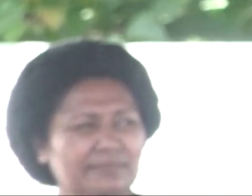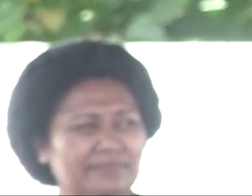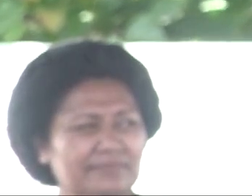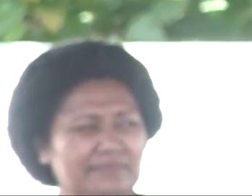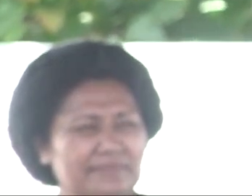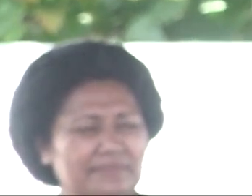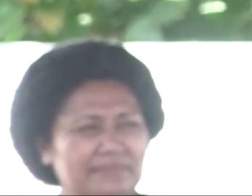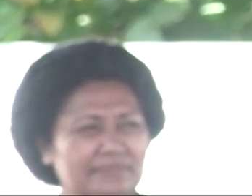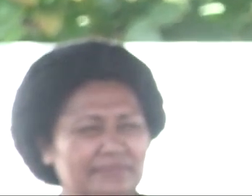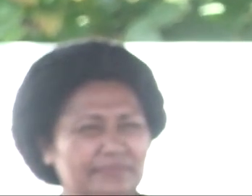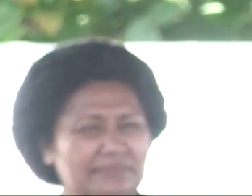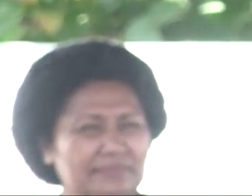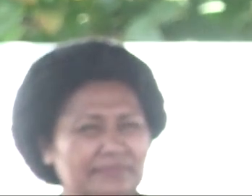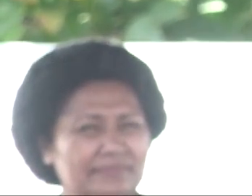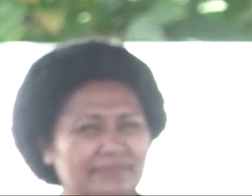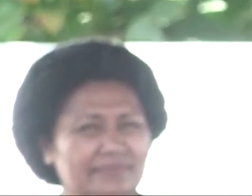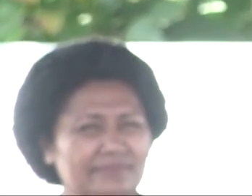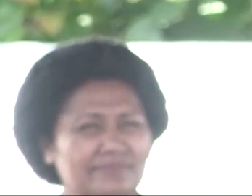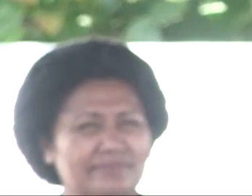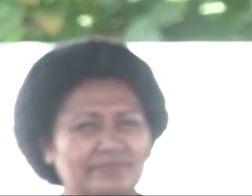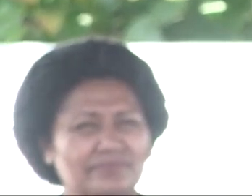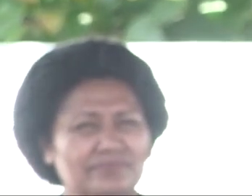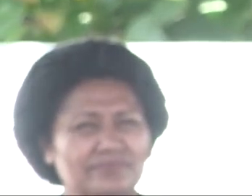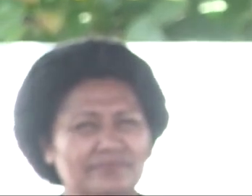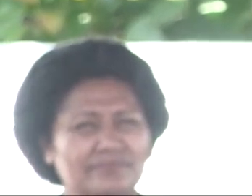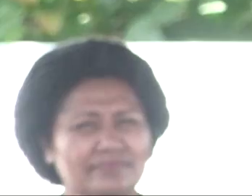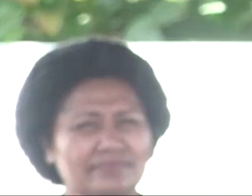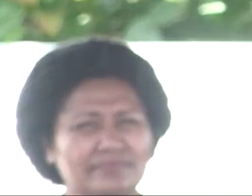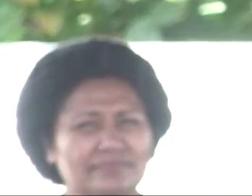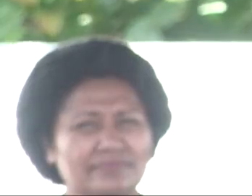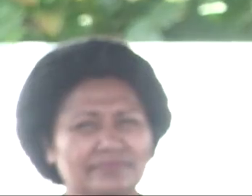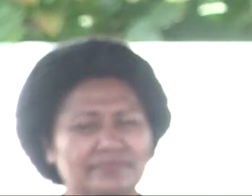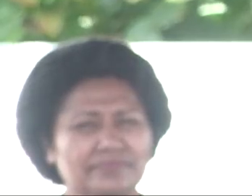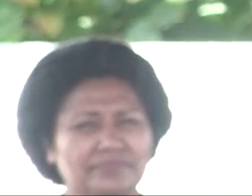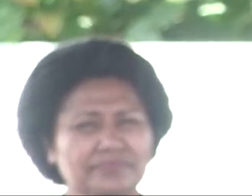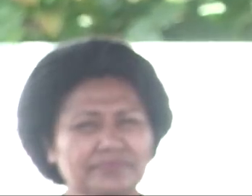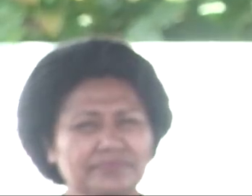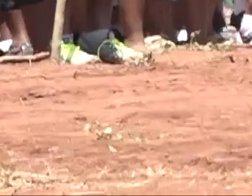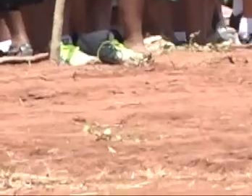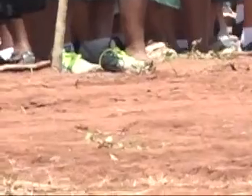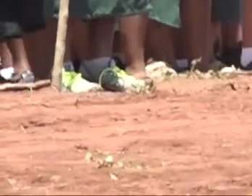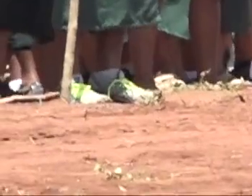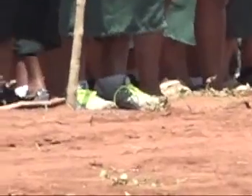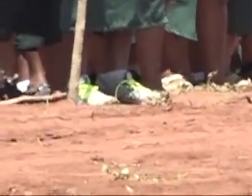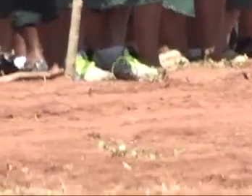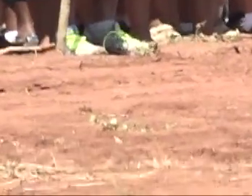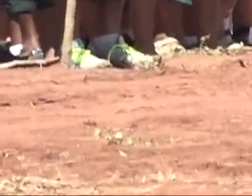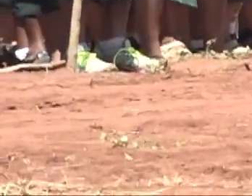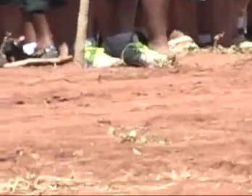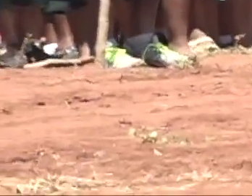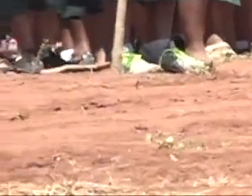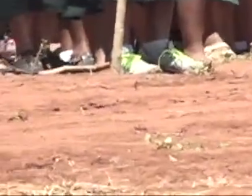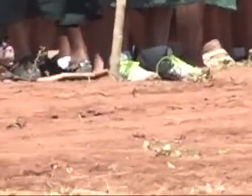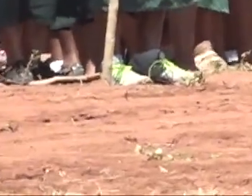I understand that most of you have crossed the seas and that most, if not, some of you are crossing the seas for the